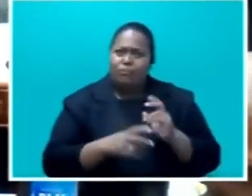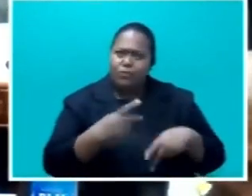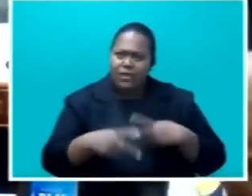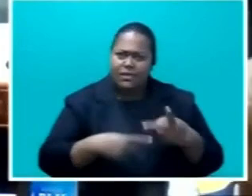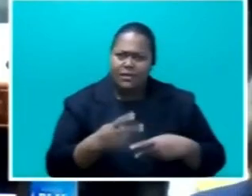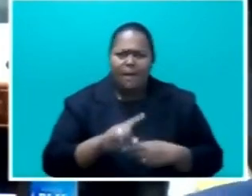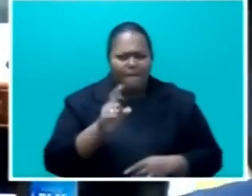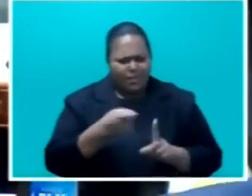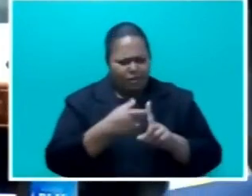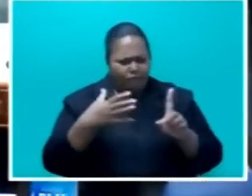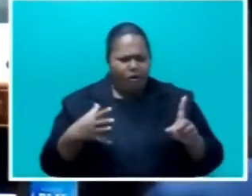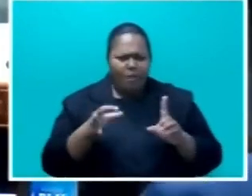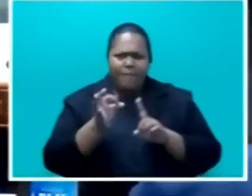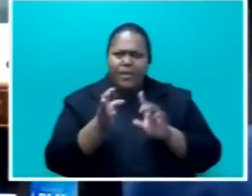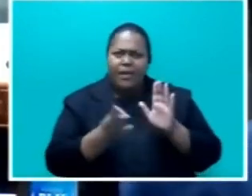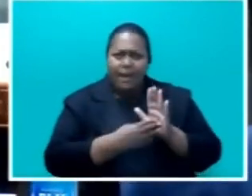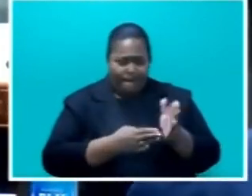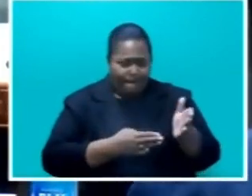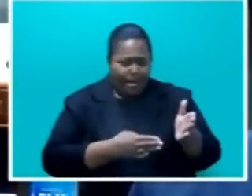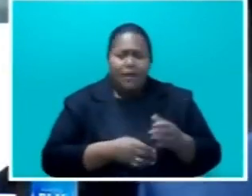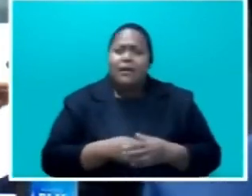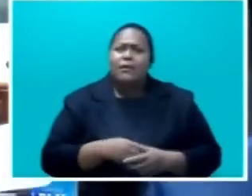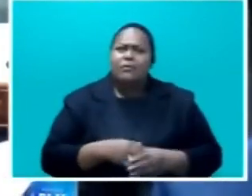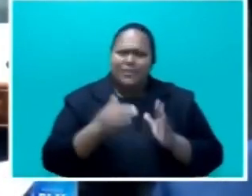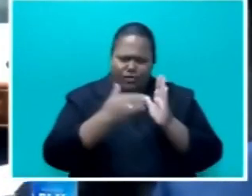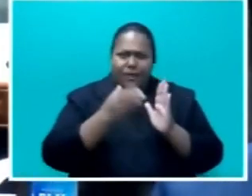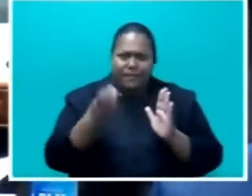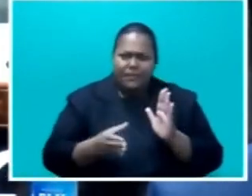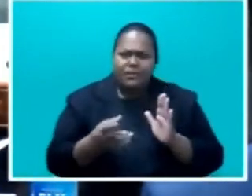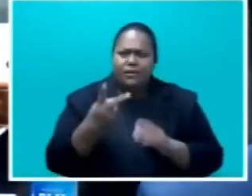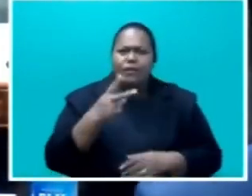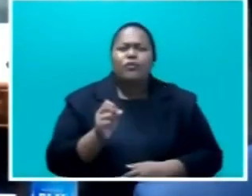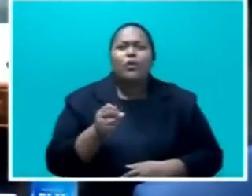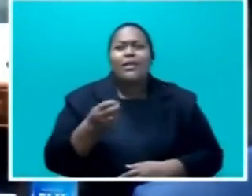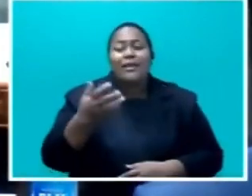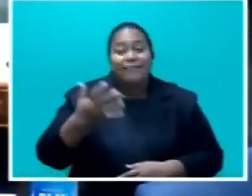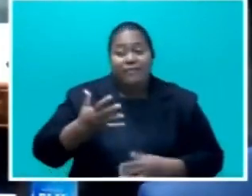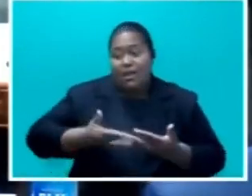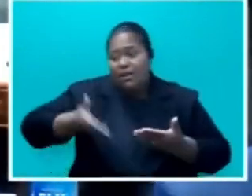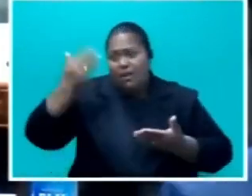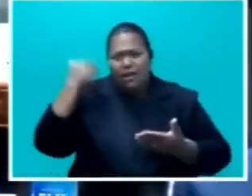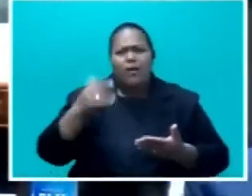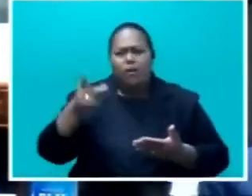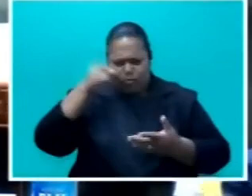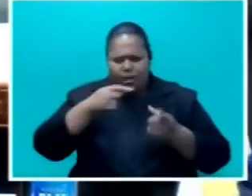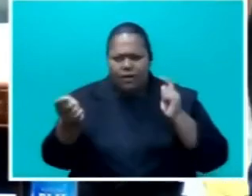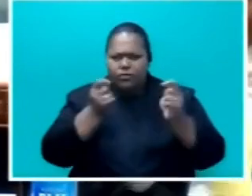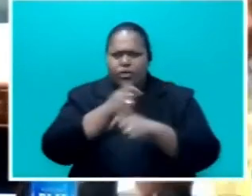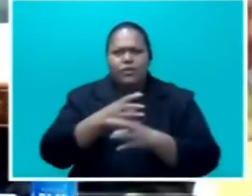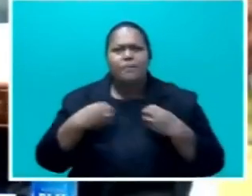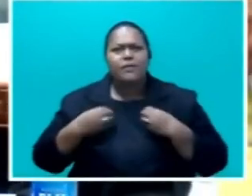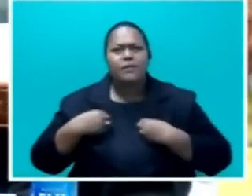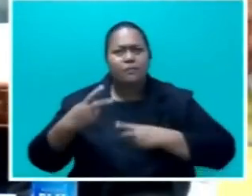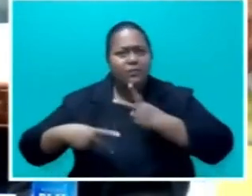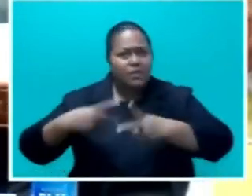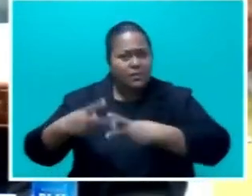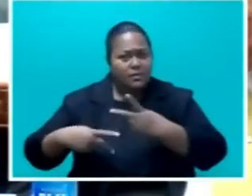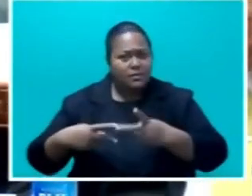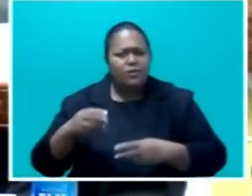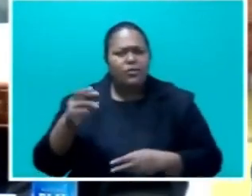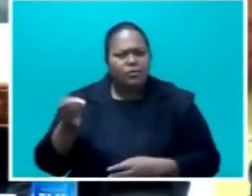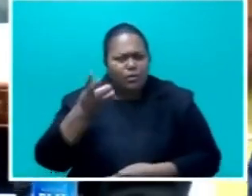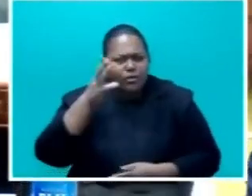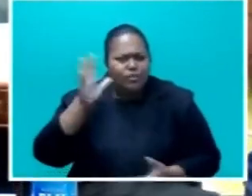TLTB, had every opportunity since 2015 to reform TLTB business processes to minimize